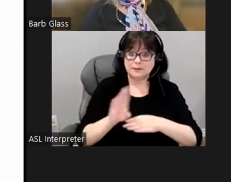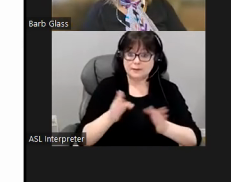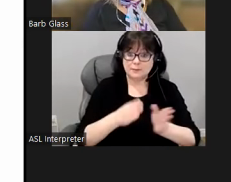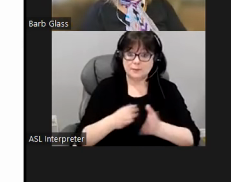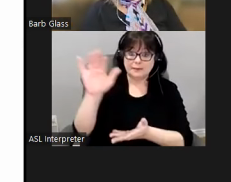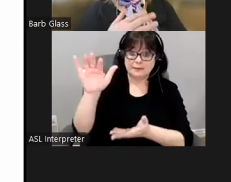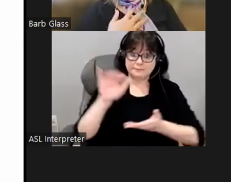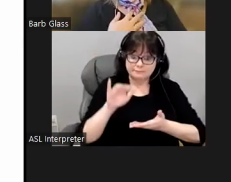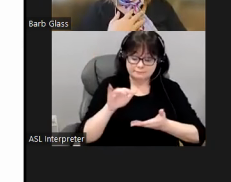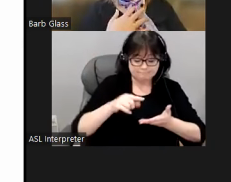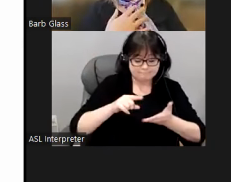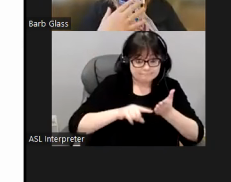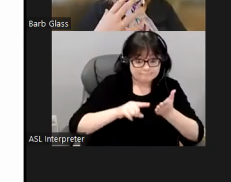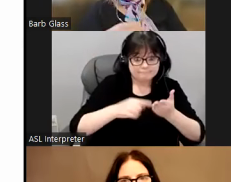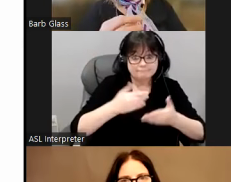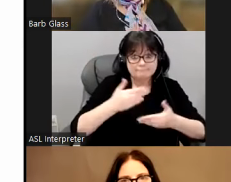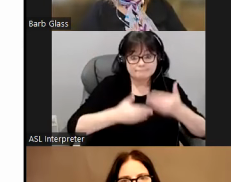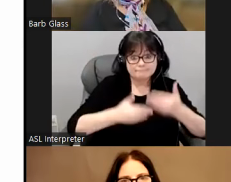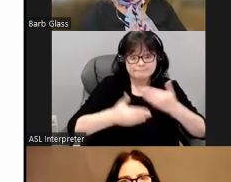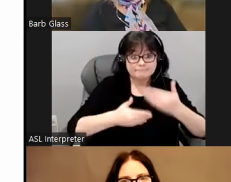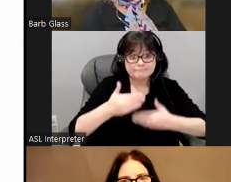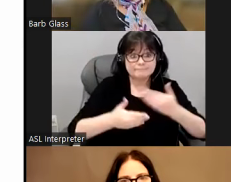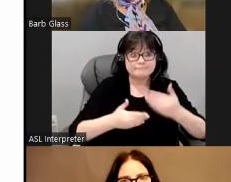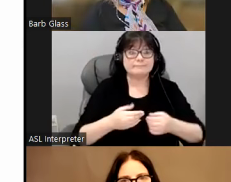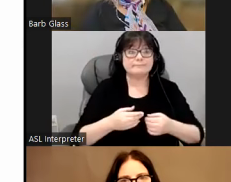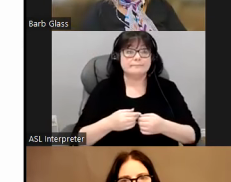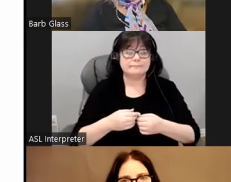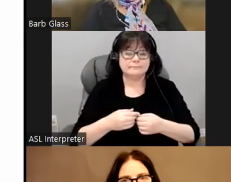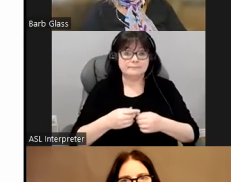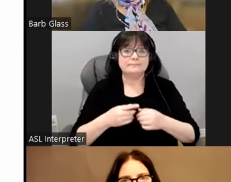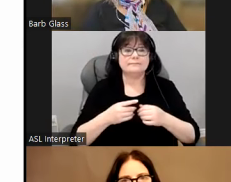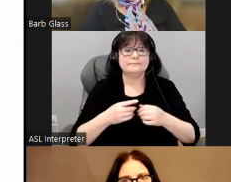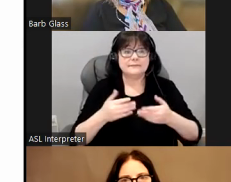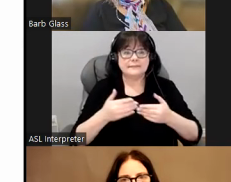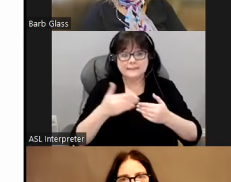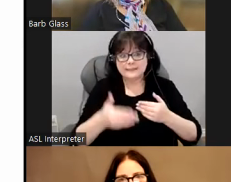step for those of us involved in phase 1 is to finish up our phase 1 work.